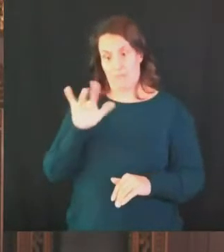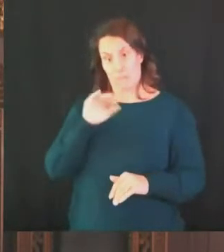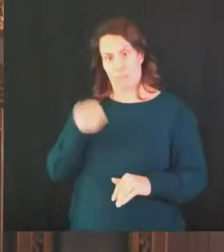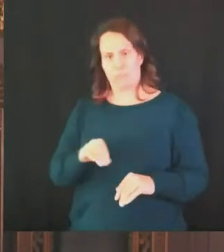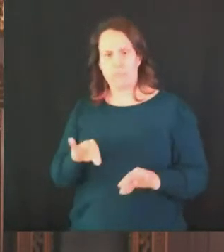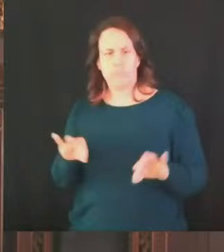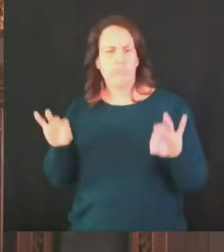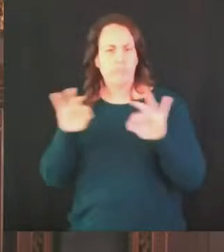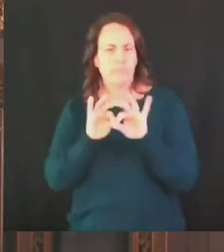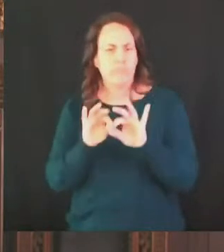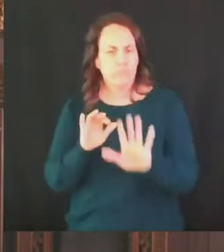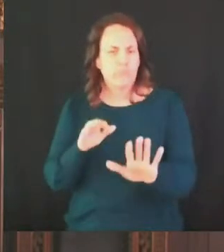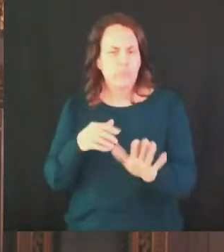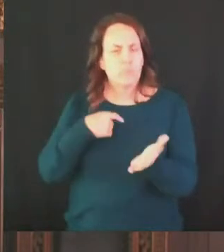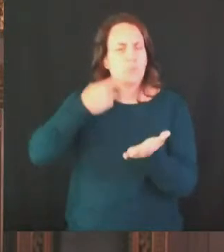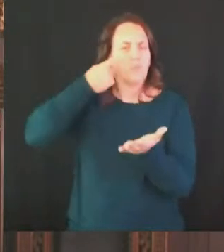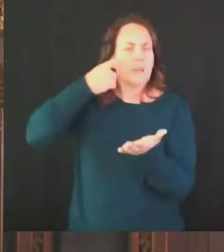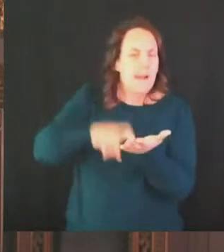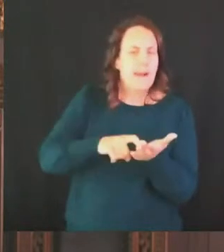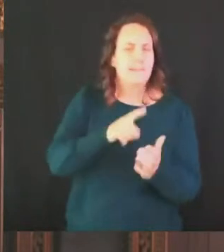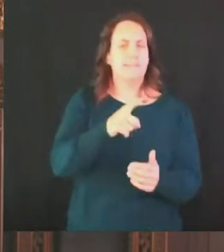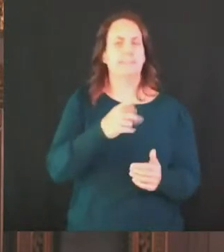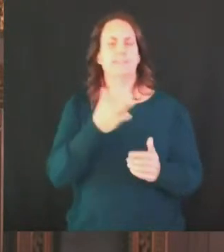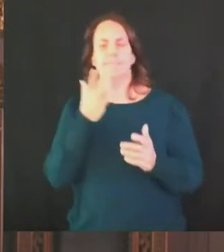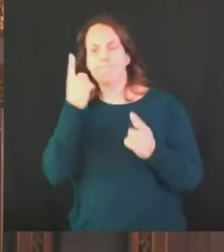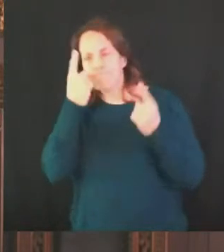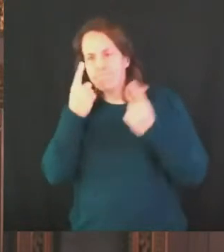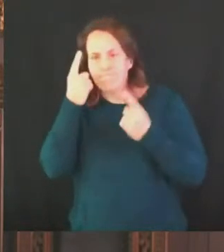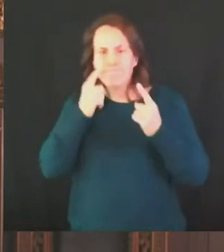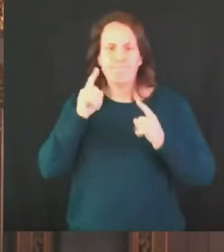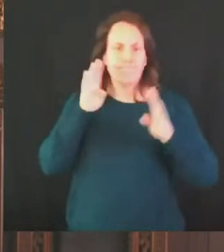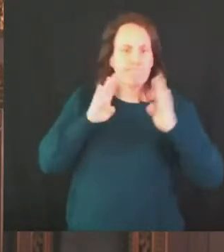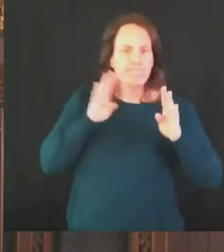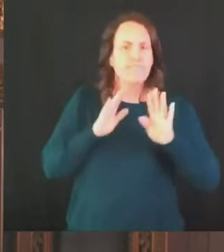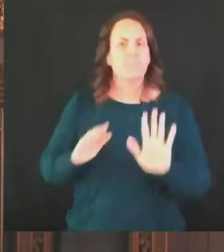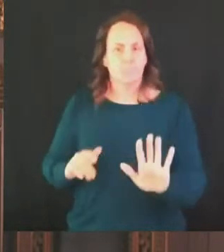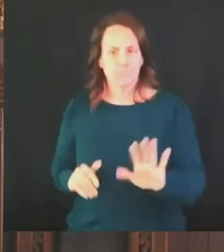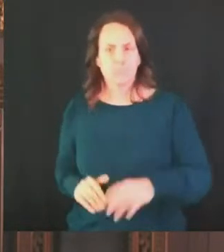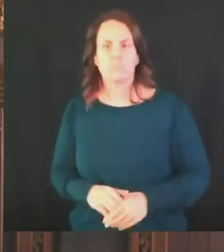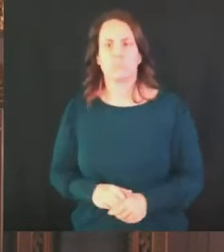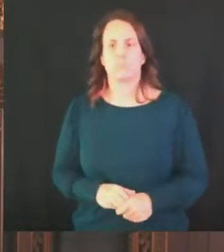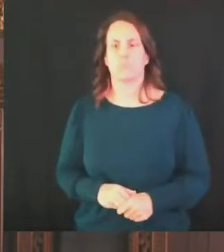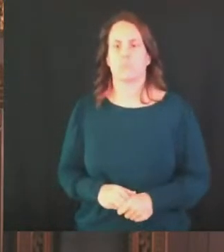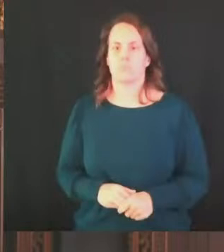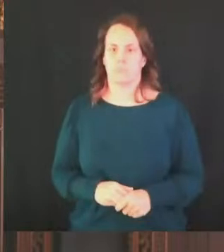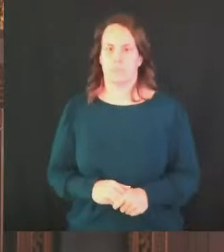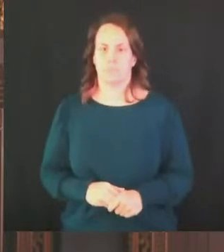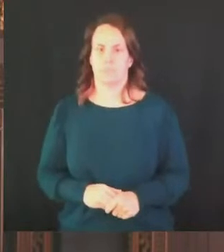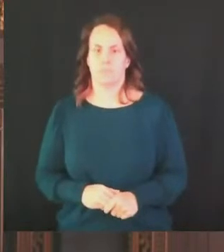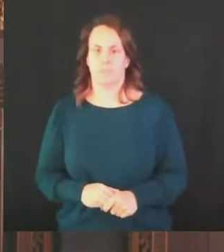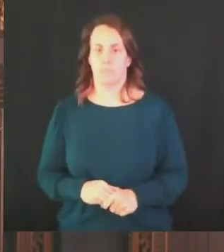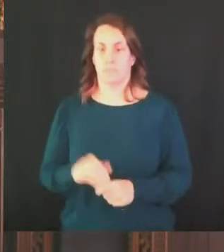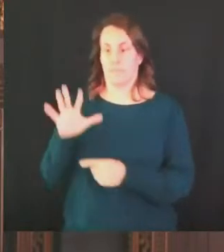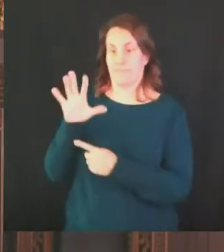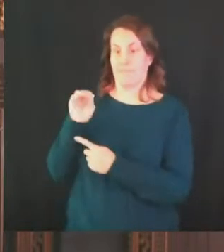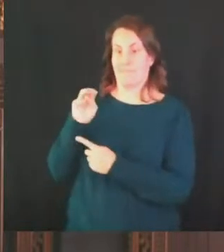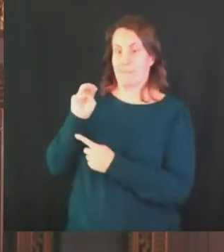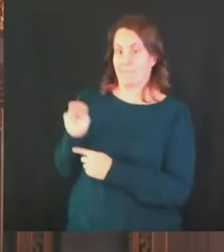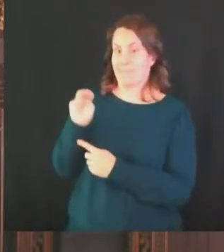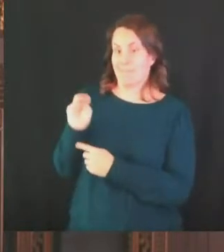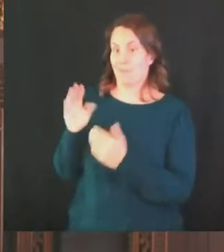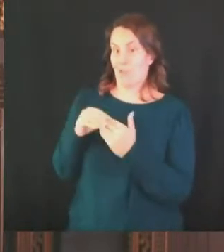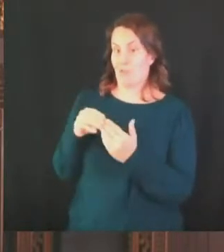we allocated $50 million yesterday to WEDC for small businesses. I'm very hopeful that those restaurants and